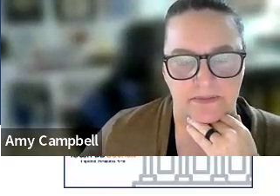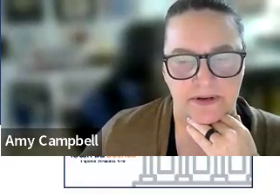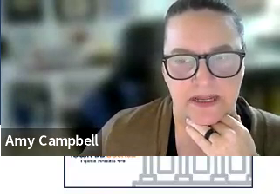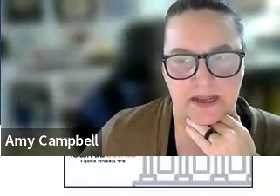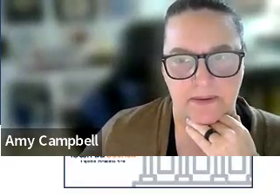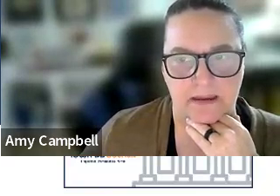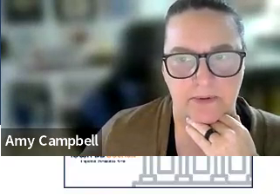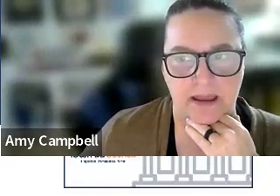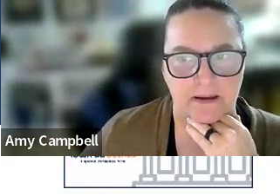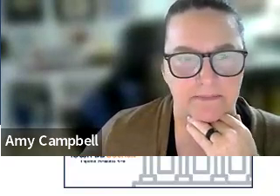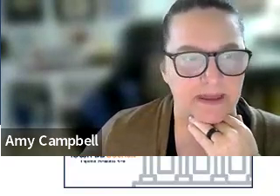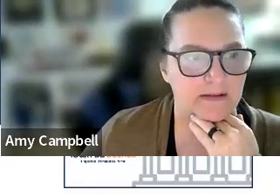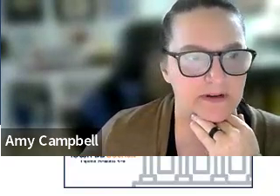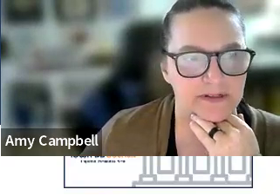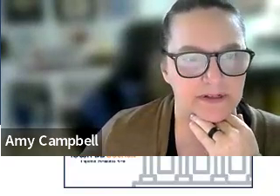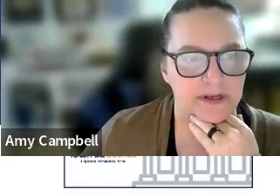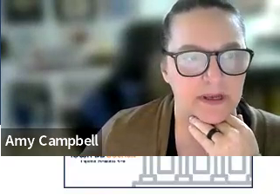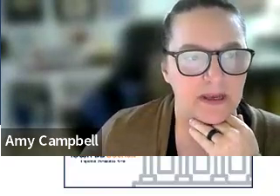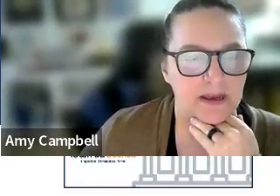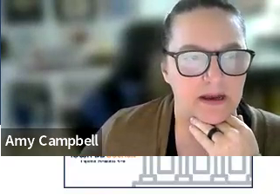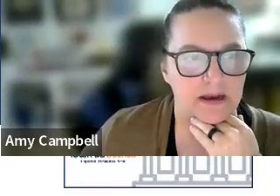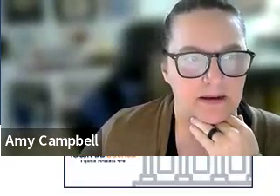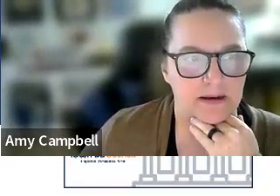higher superintendent pay, bringing up that average.